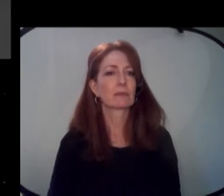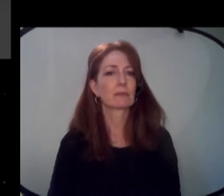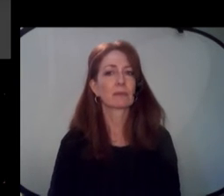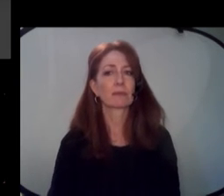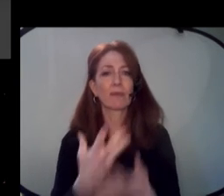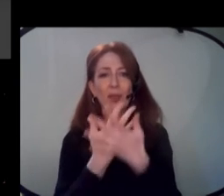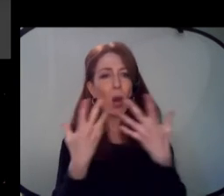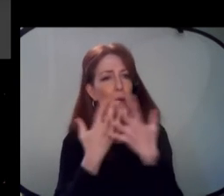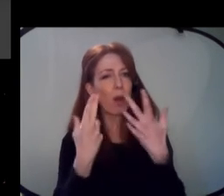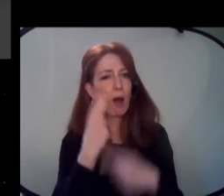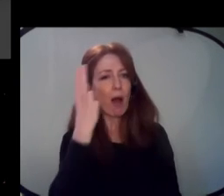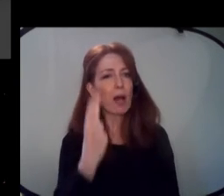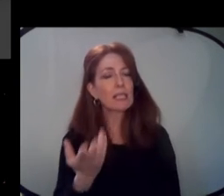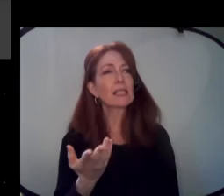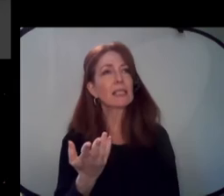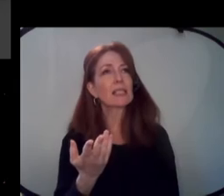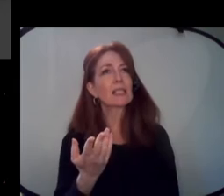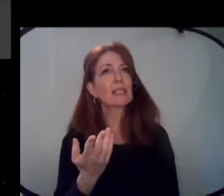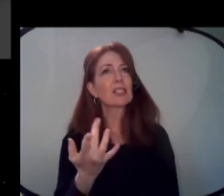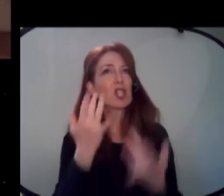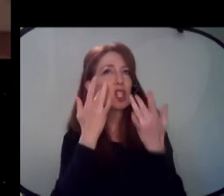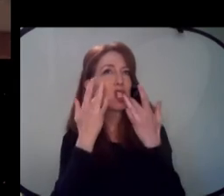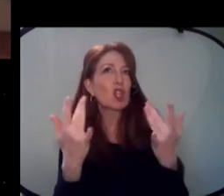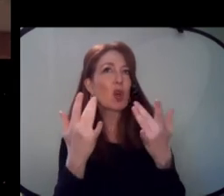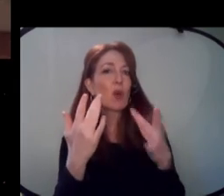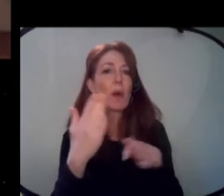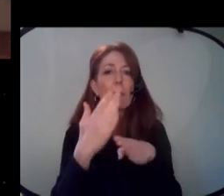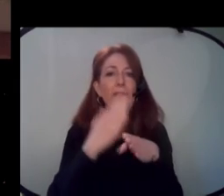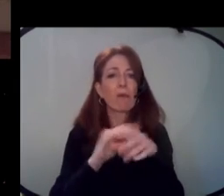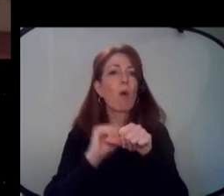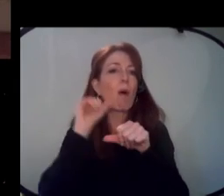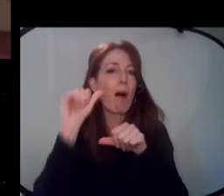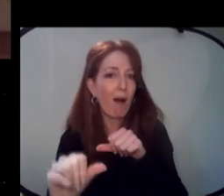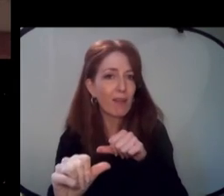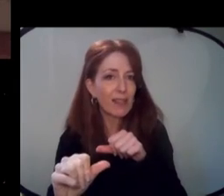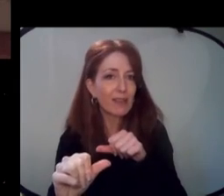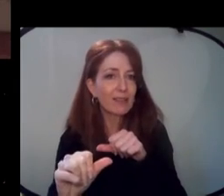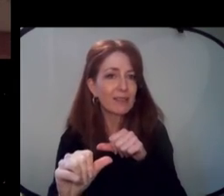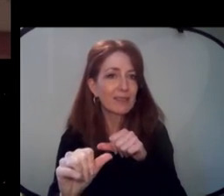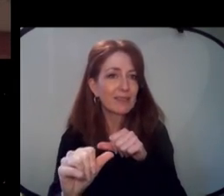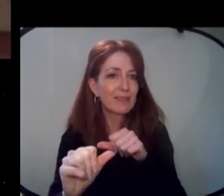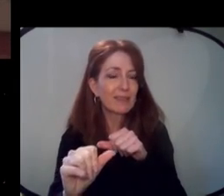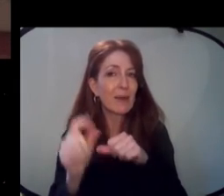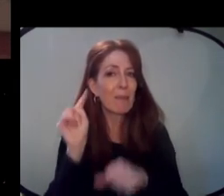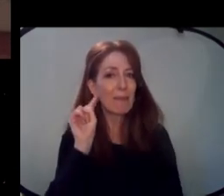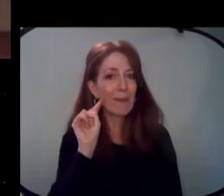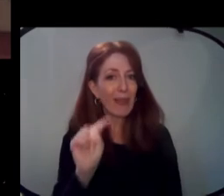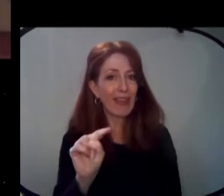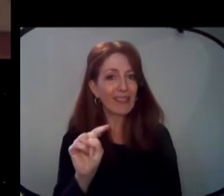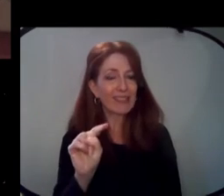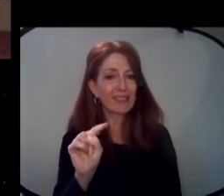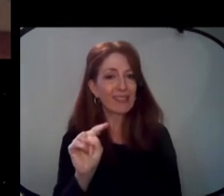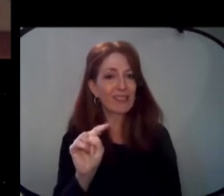artists show maybe before or after the events have happened, don't they? So she's really showing us